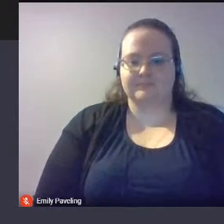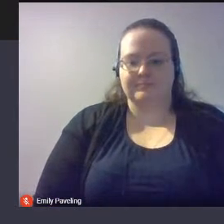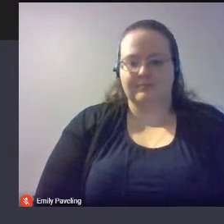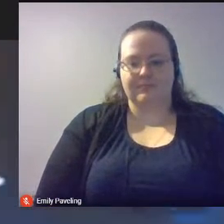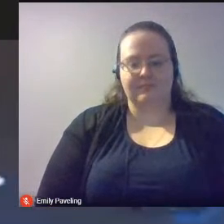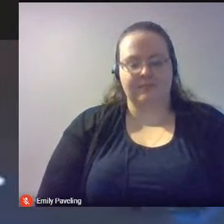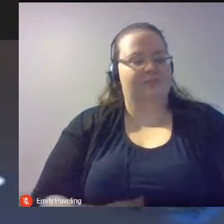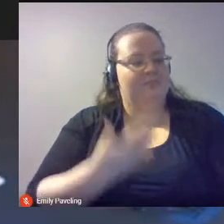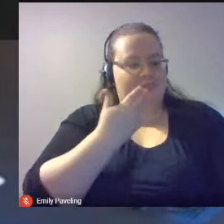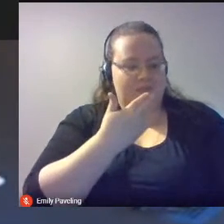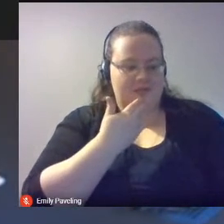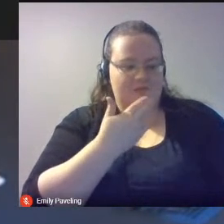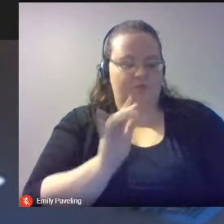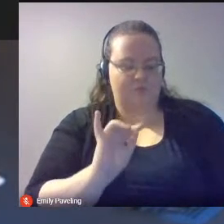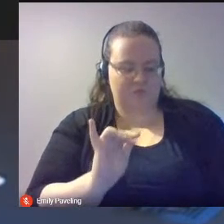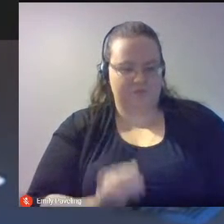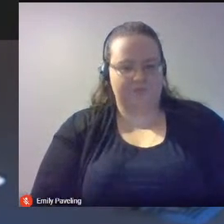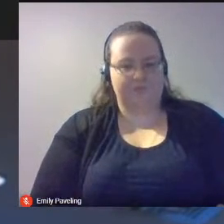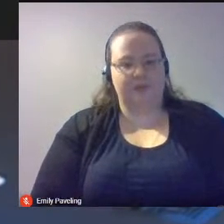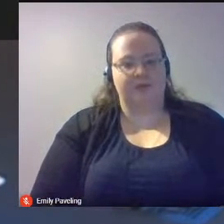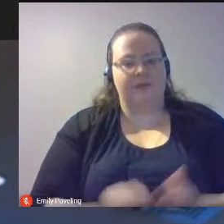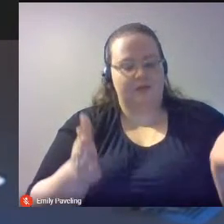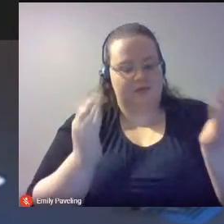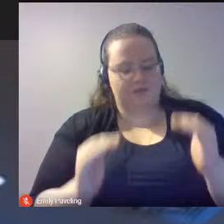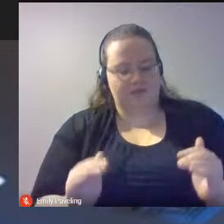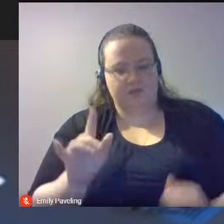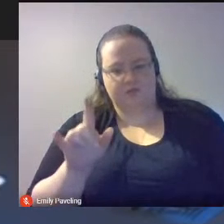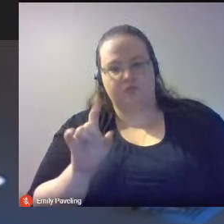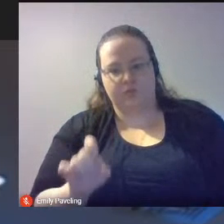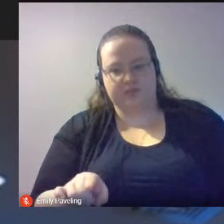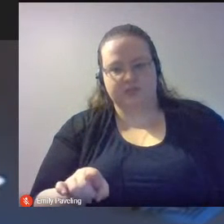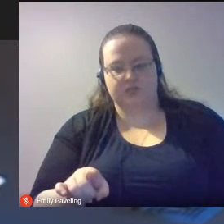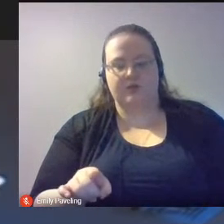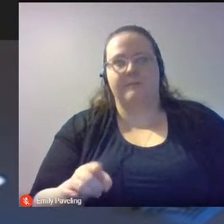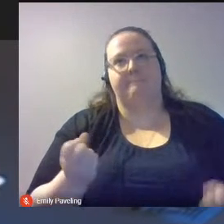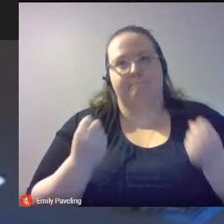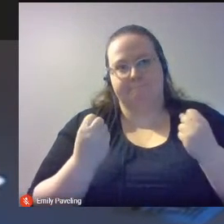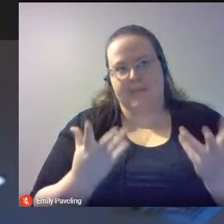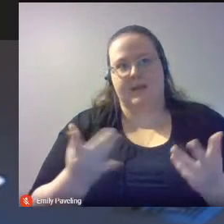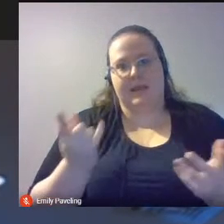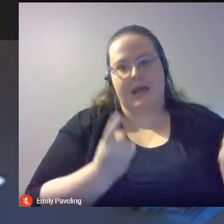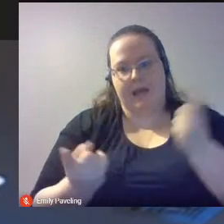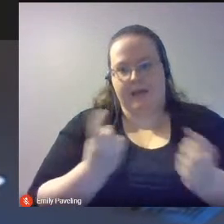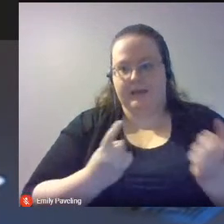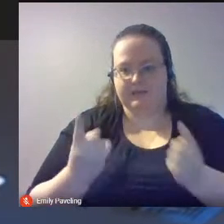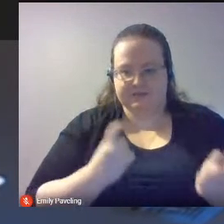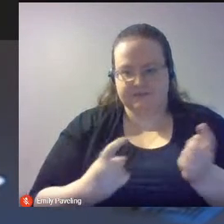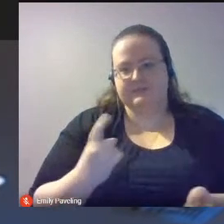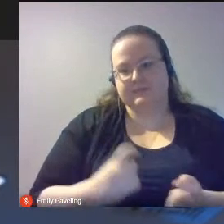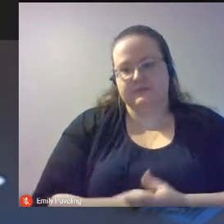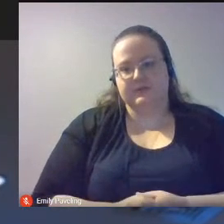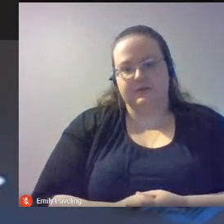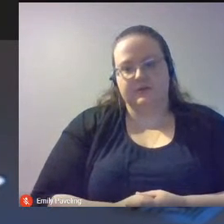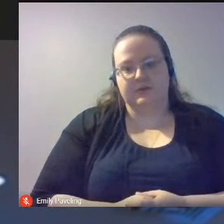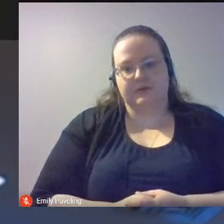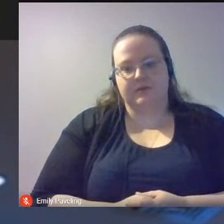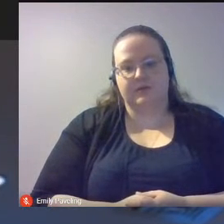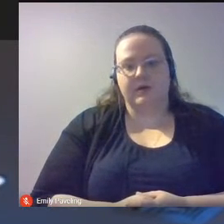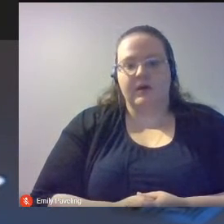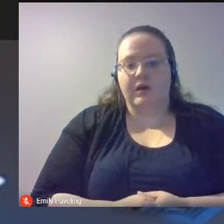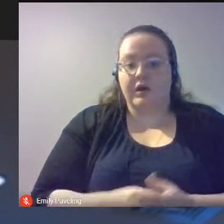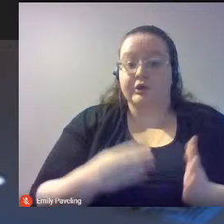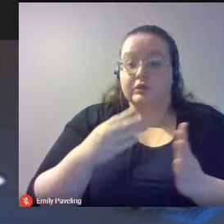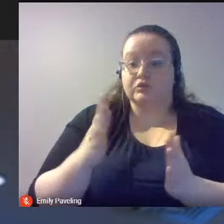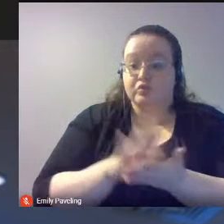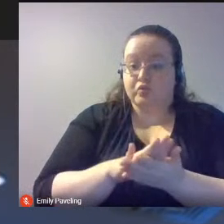Thanks for that as well, Dr. Meghani. Another question we've had quite a bit is, will schools take each student's